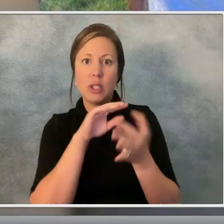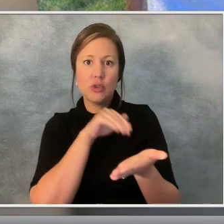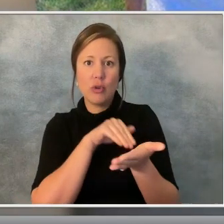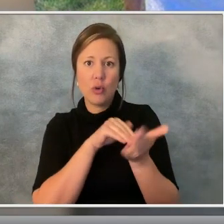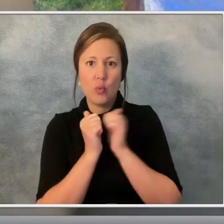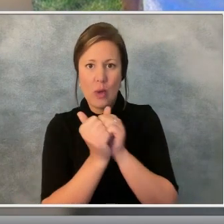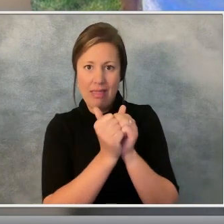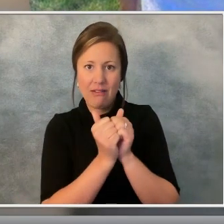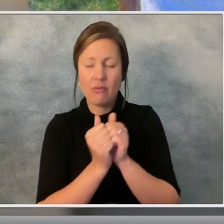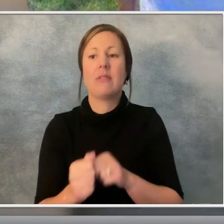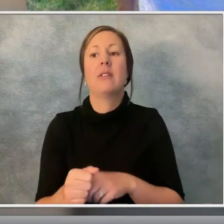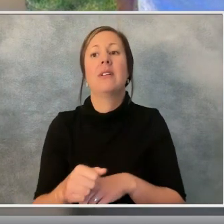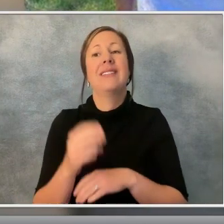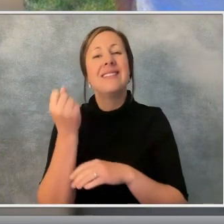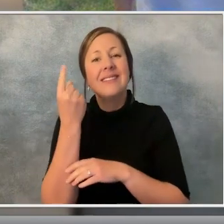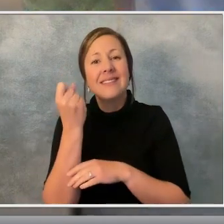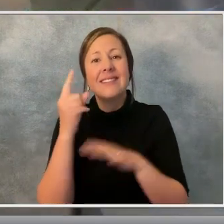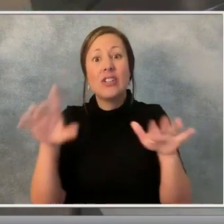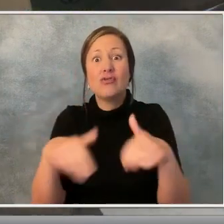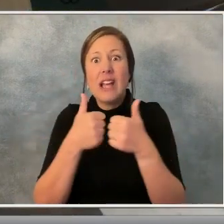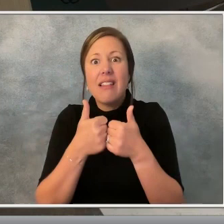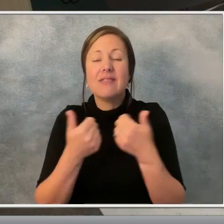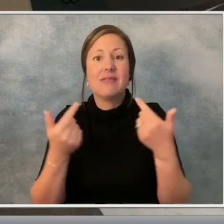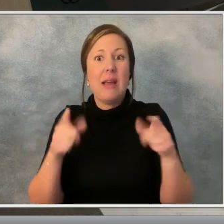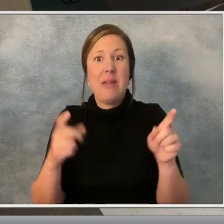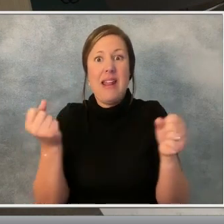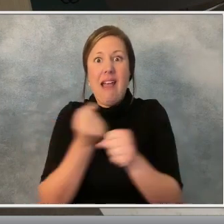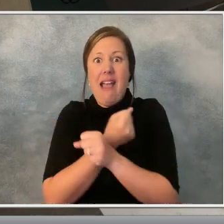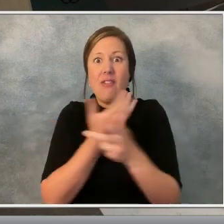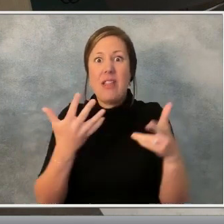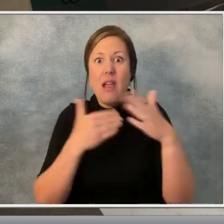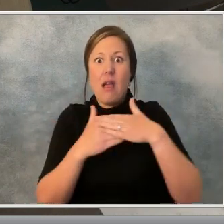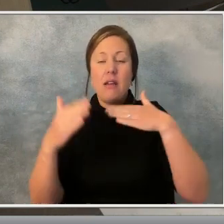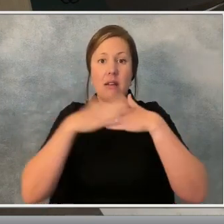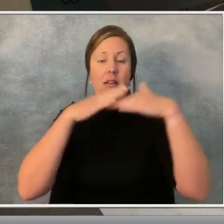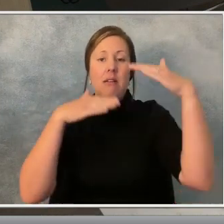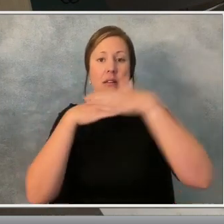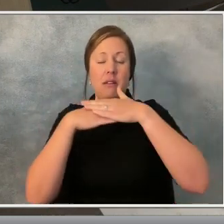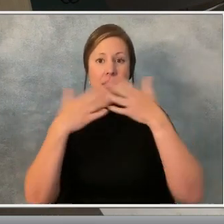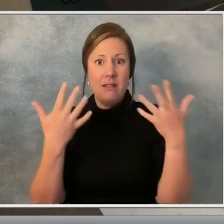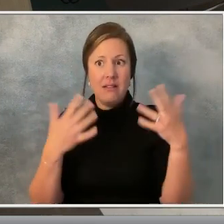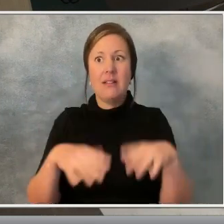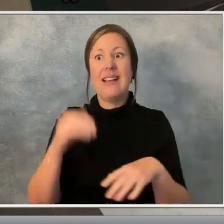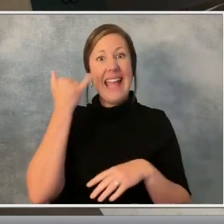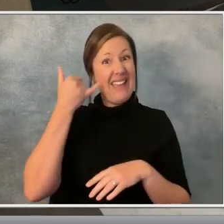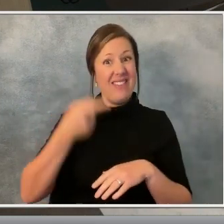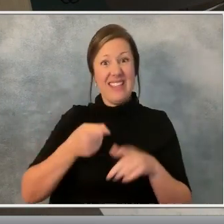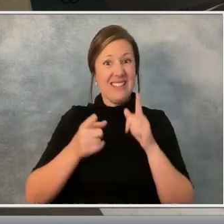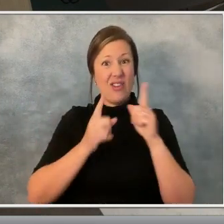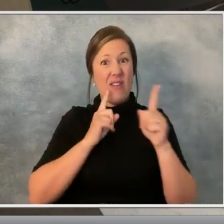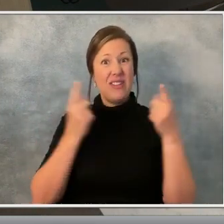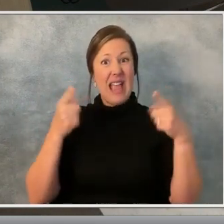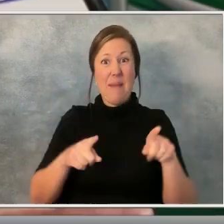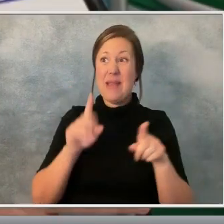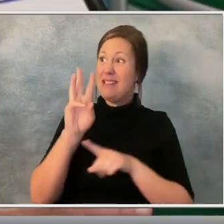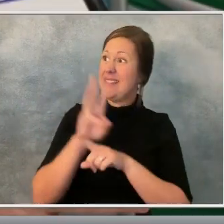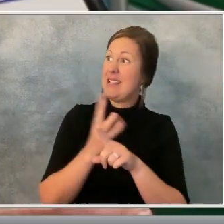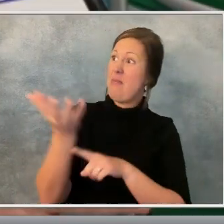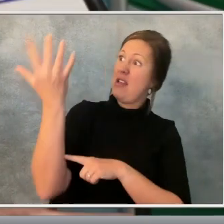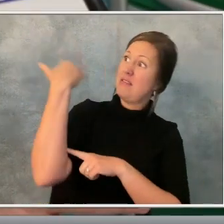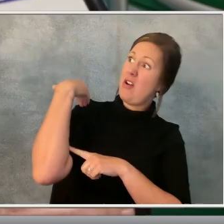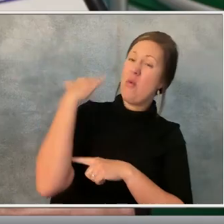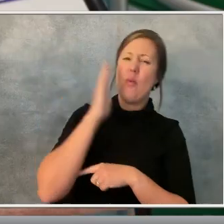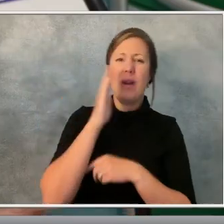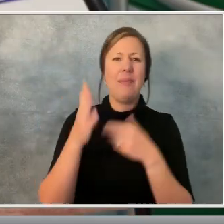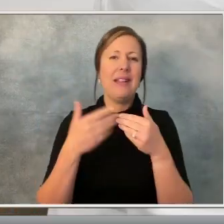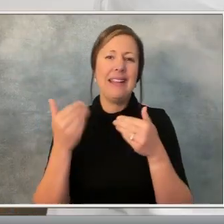hadn't had everything that happened with your heart, this conversation 6 months ago, it would have been a pretty easy pathway to figure out. Try not to get too